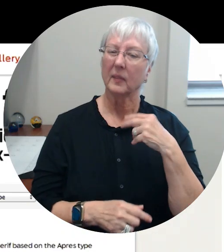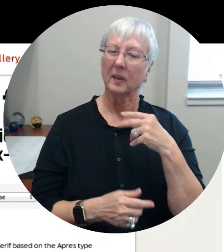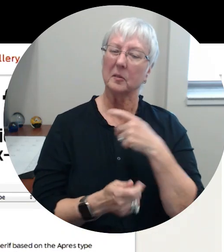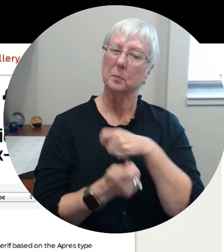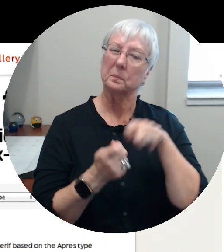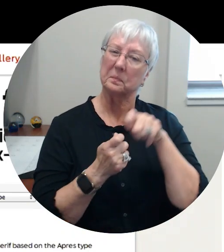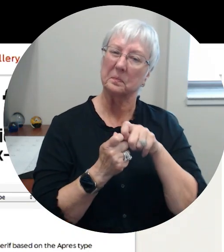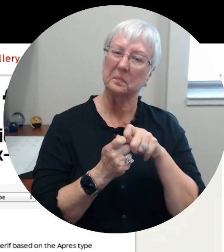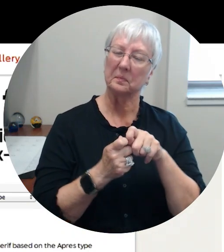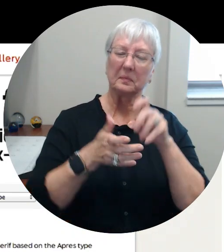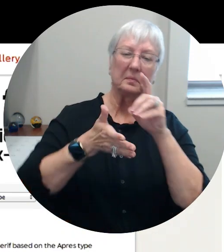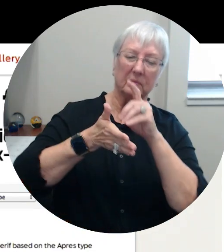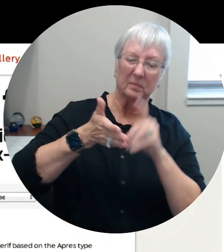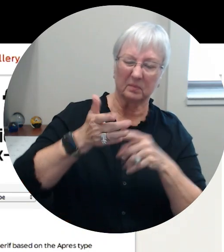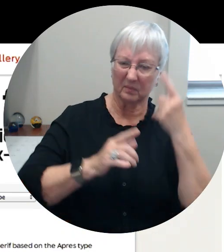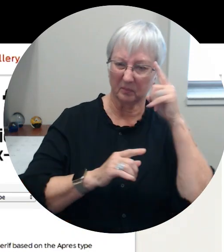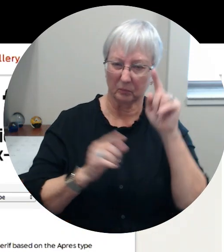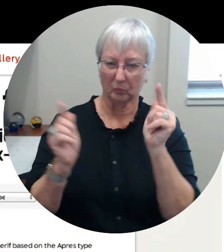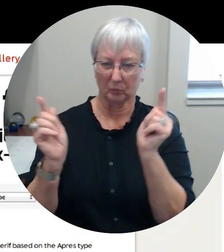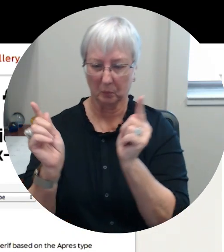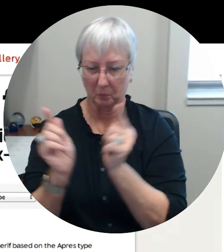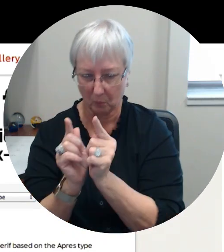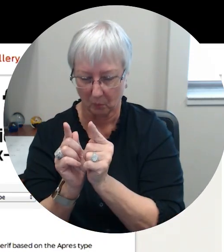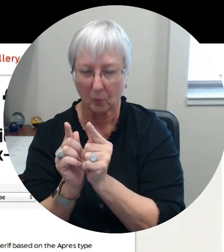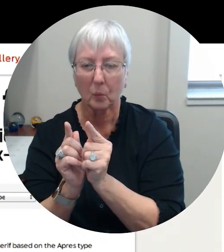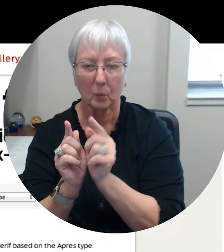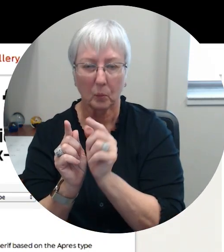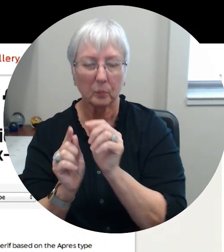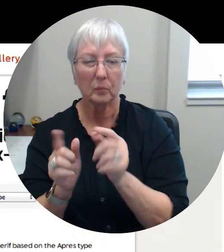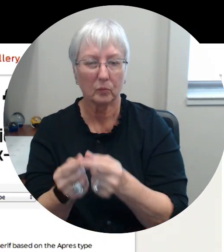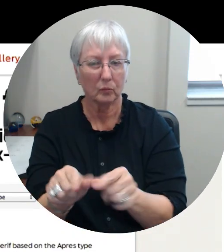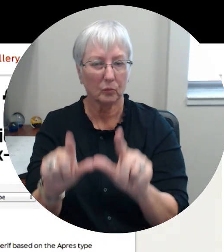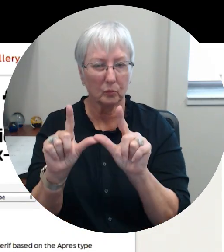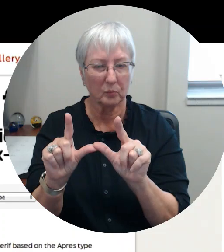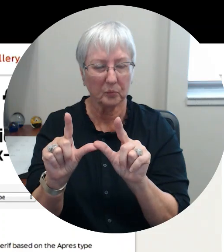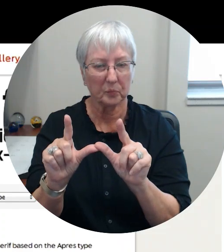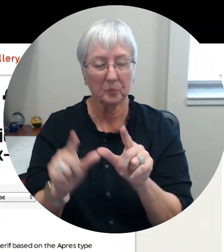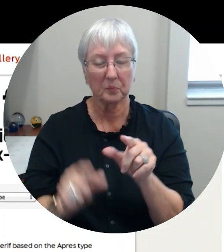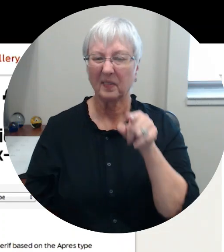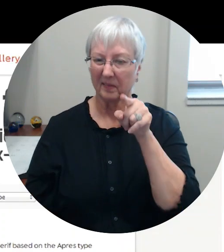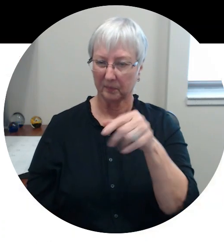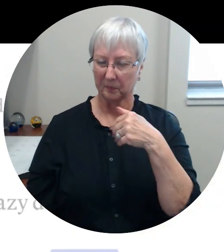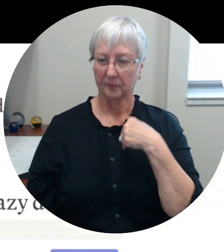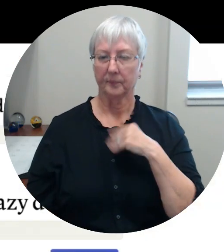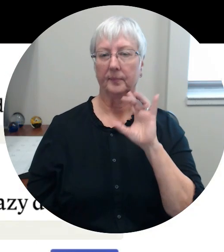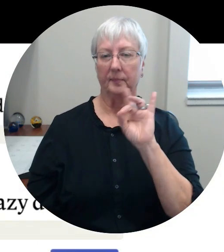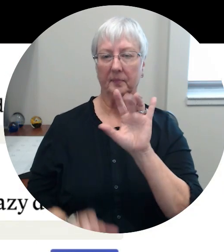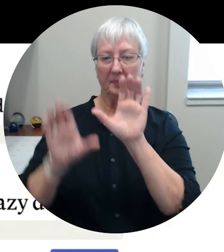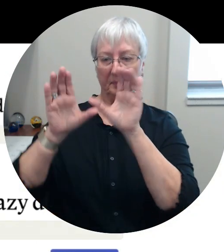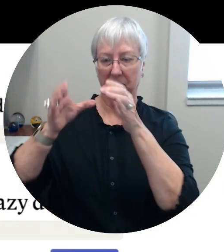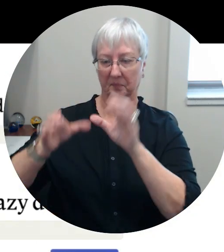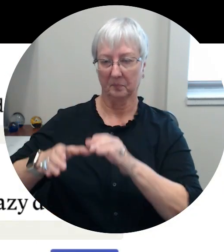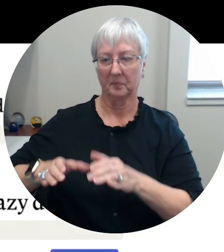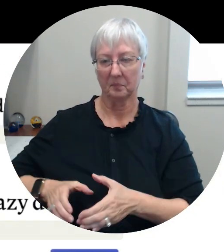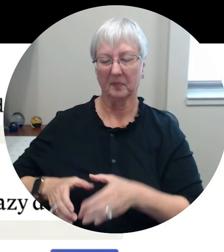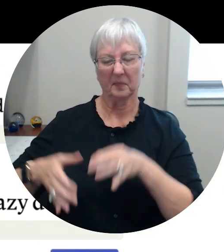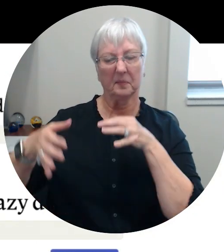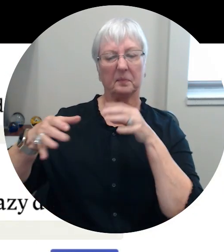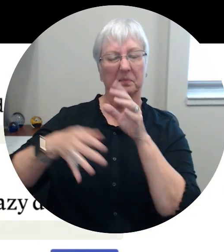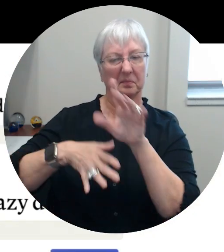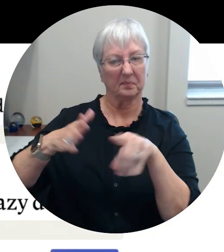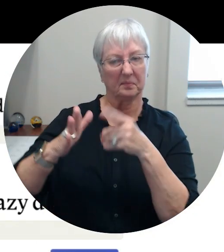Edge font collection by Font Bureau features 8 type families specifically designed to look great at small sizes. Another example